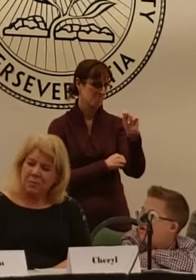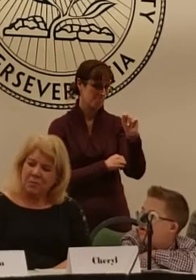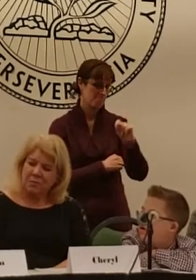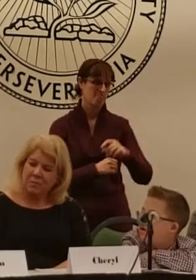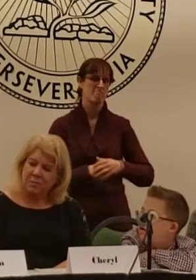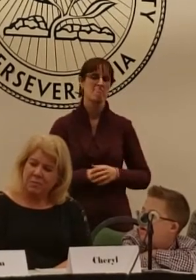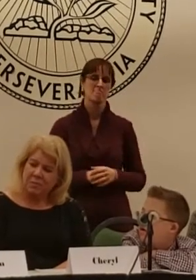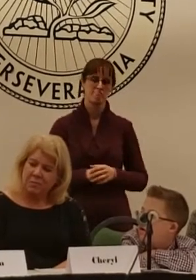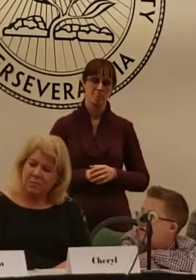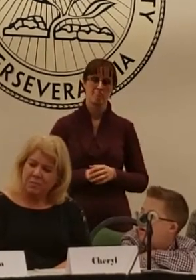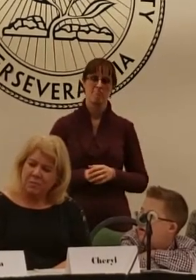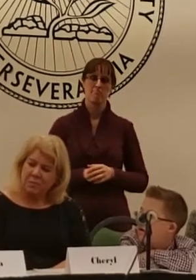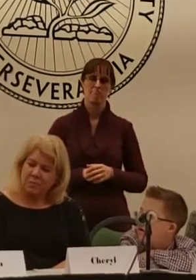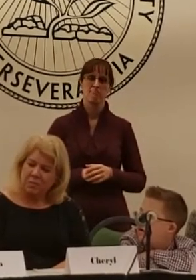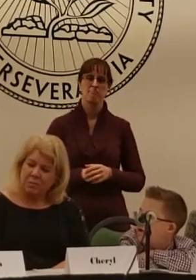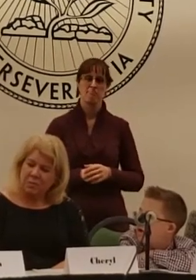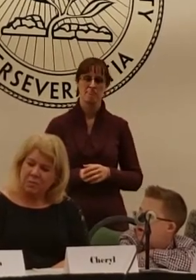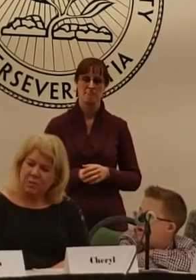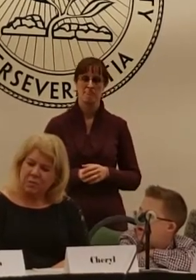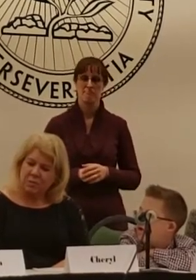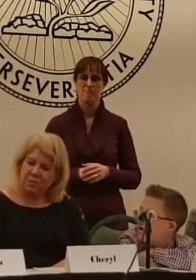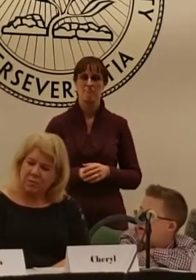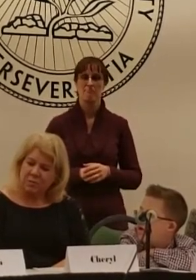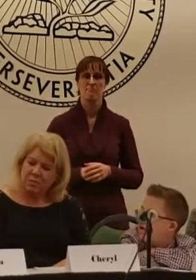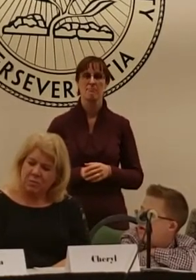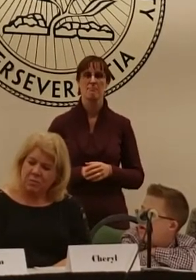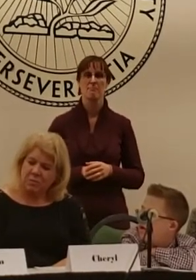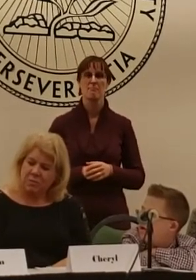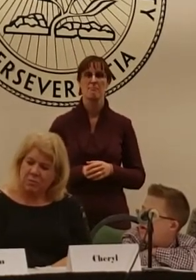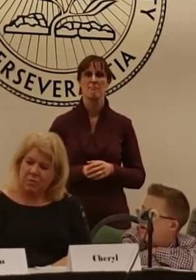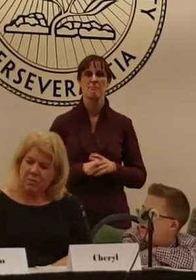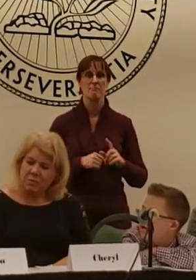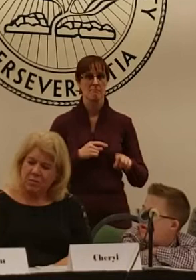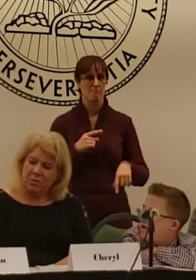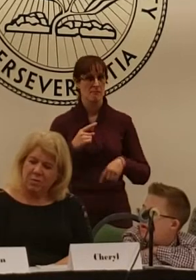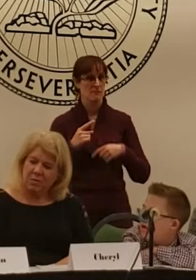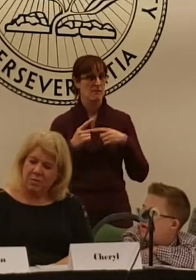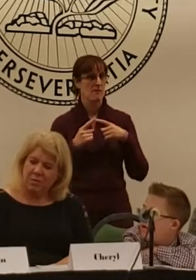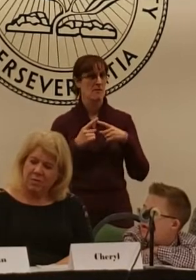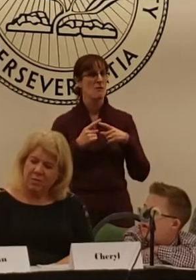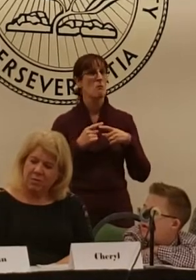When it was time to